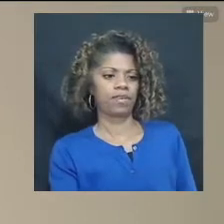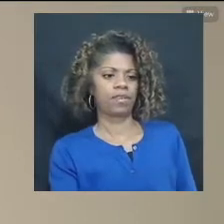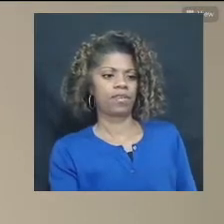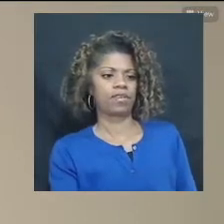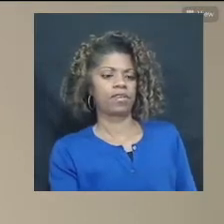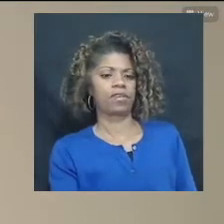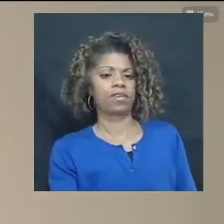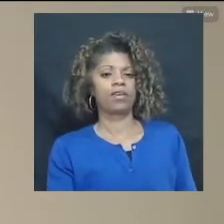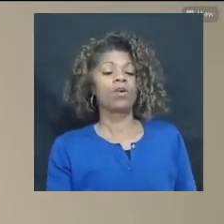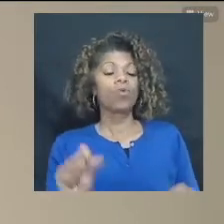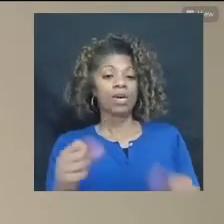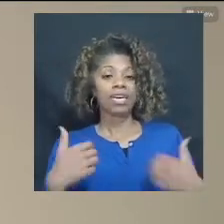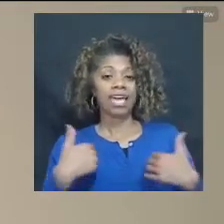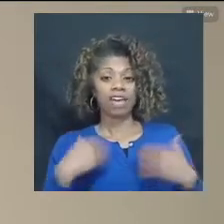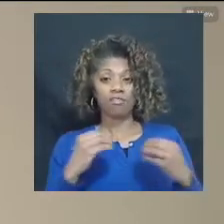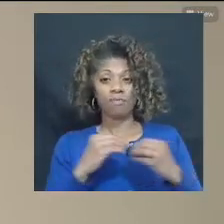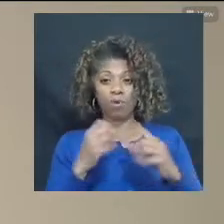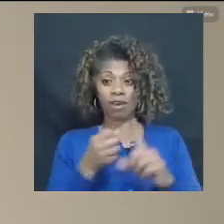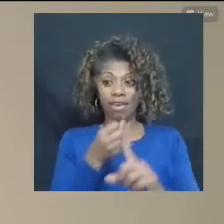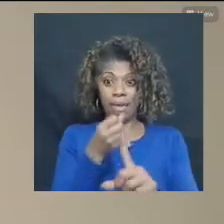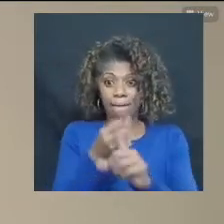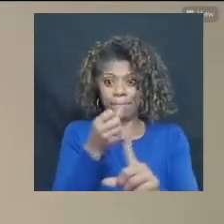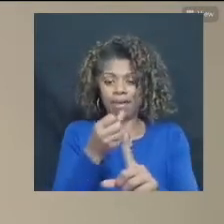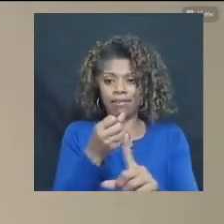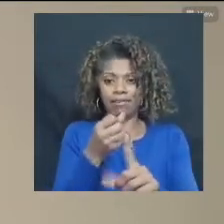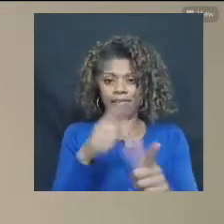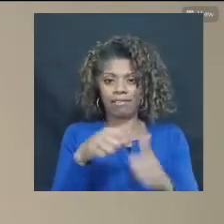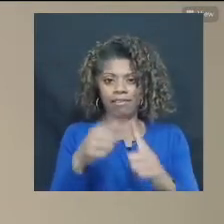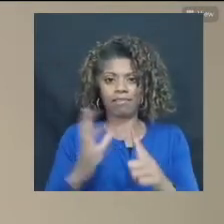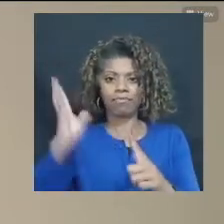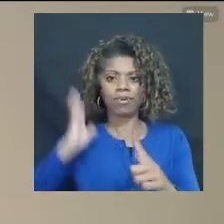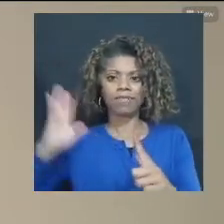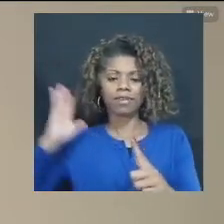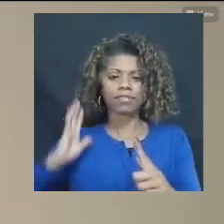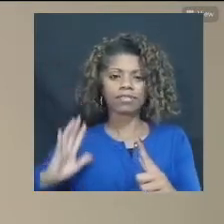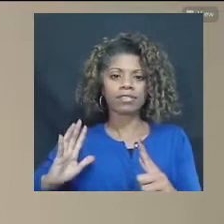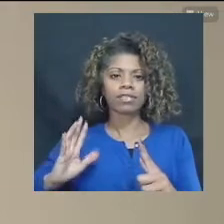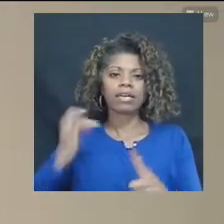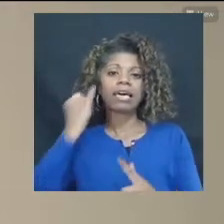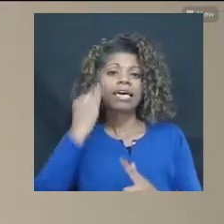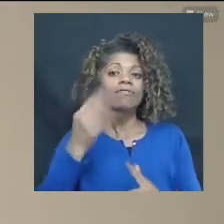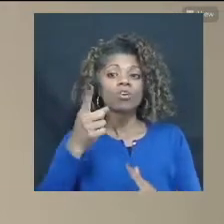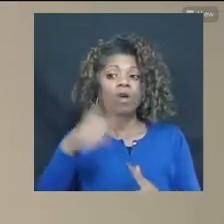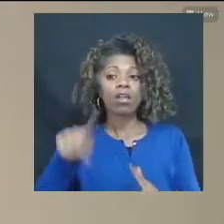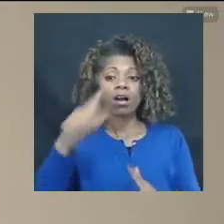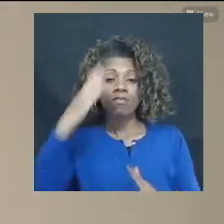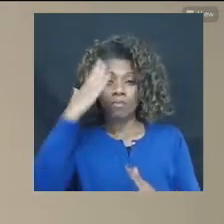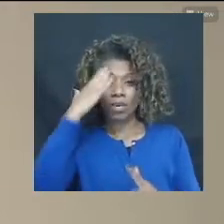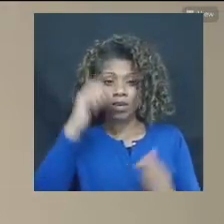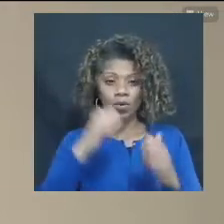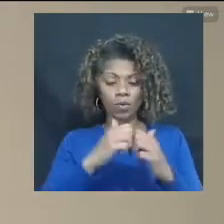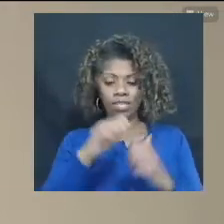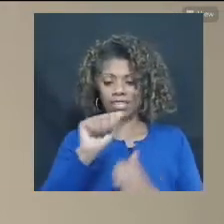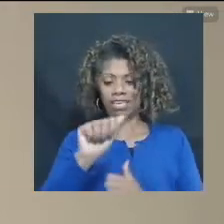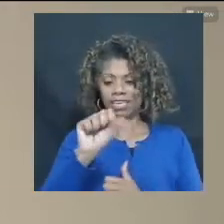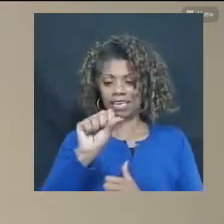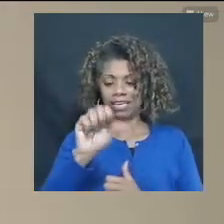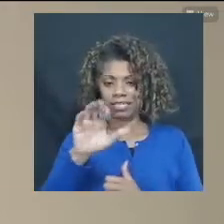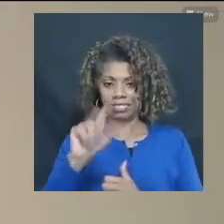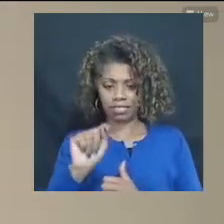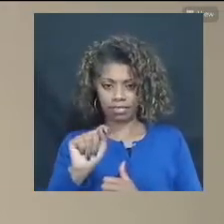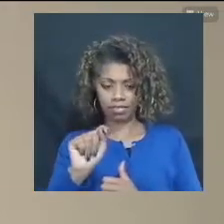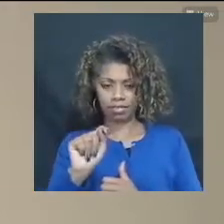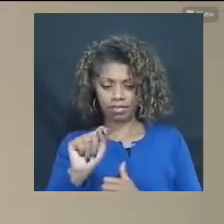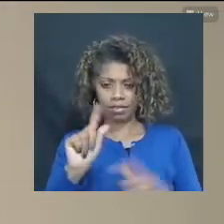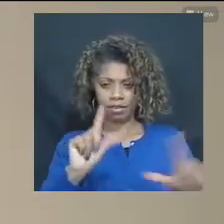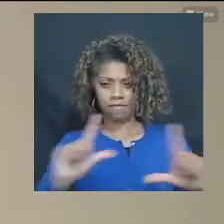done in the previous century. Those of you who are familiar with asset framing know that it is a simple but powerful cognitive skill.